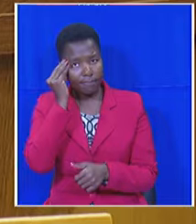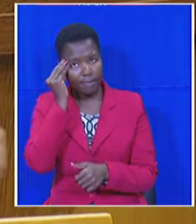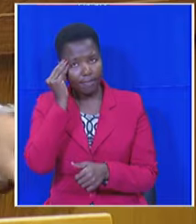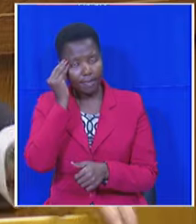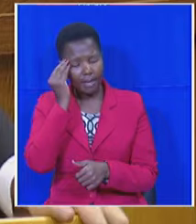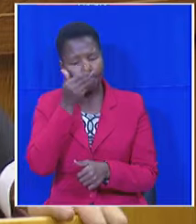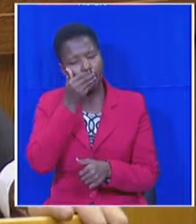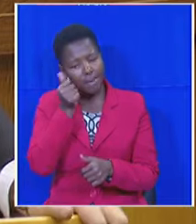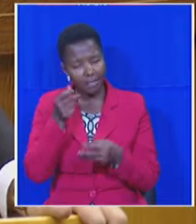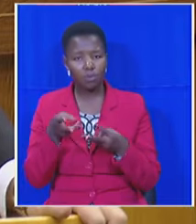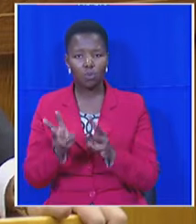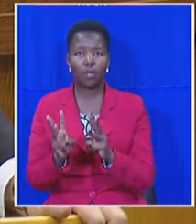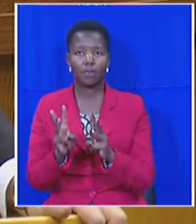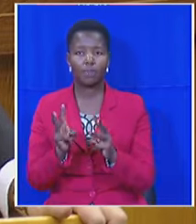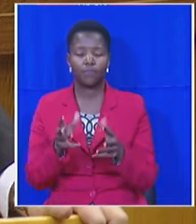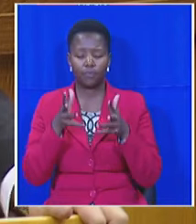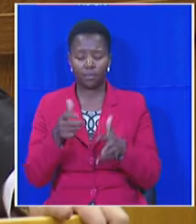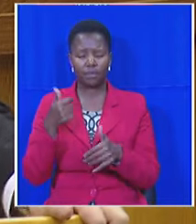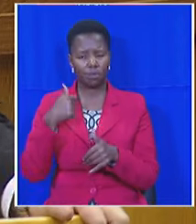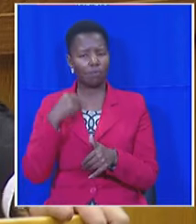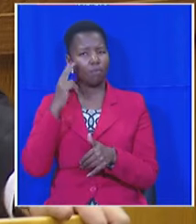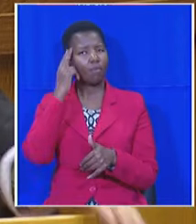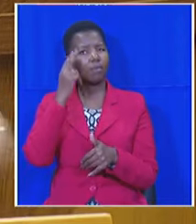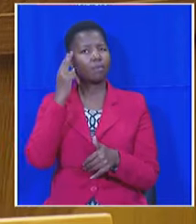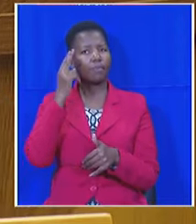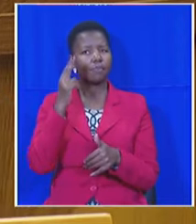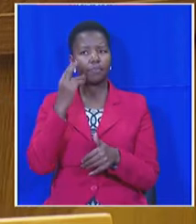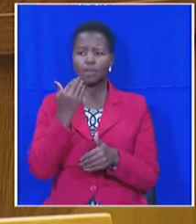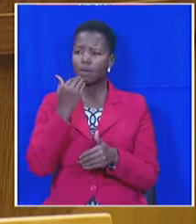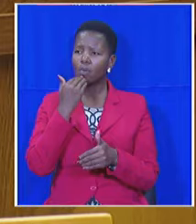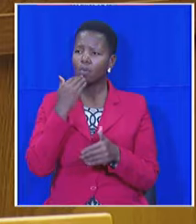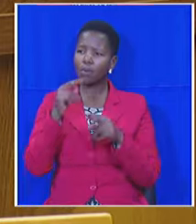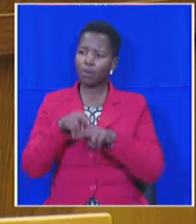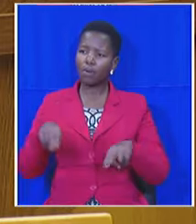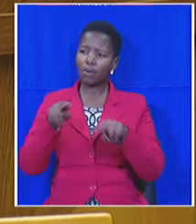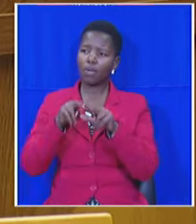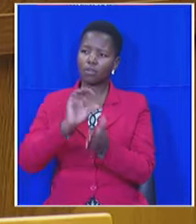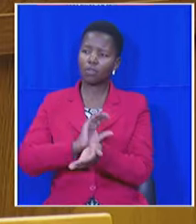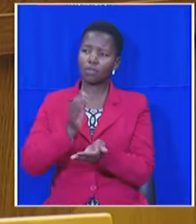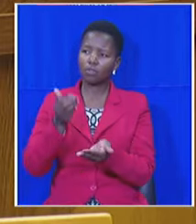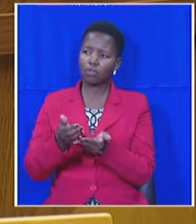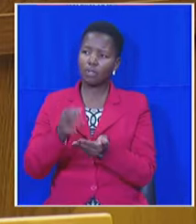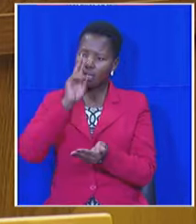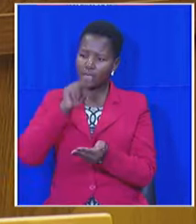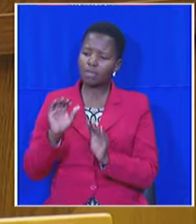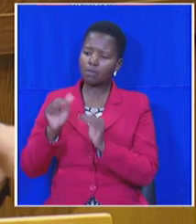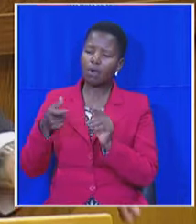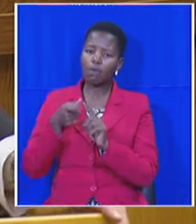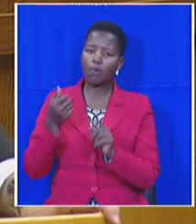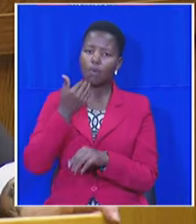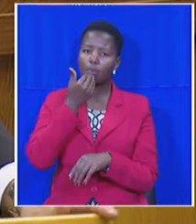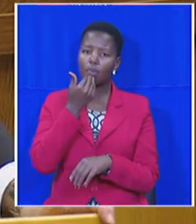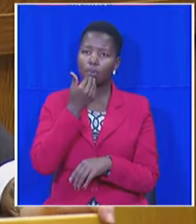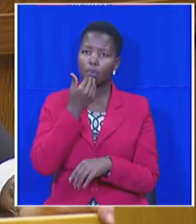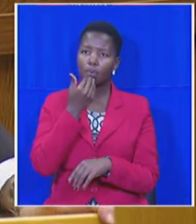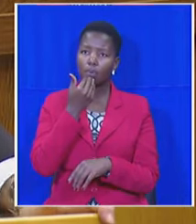ability." And so we must ask, who do the National Treasury staff require protection from? And